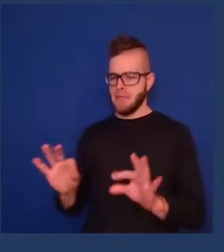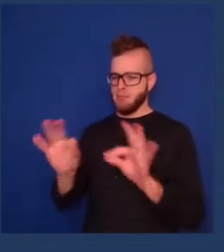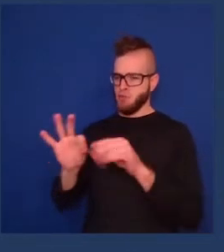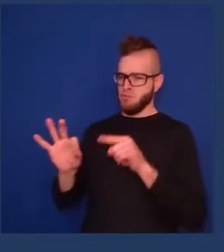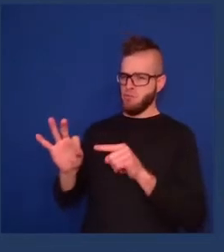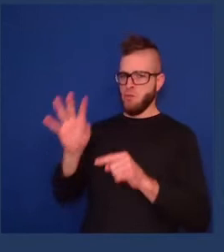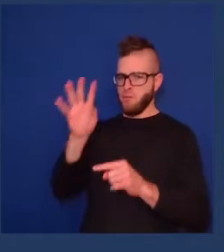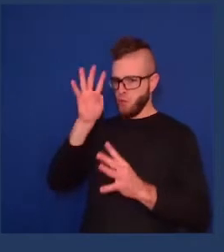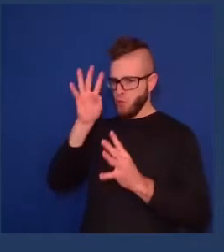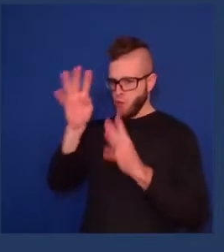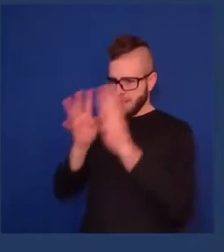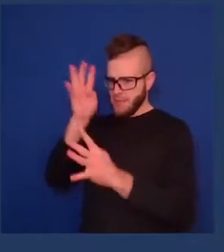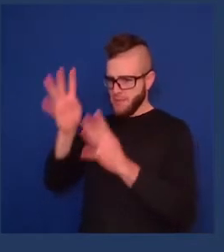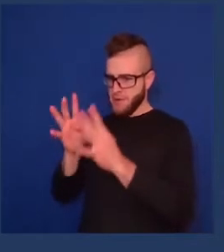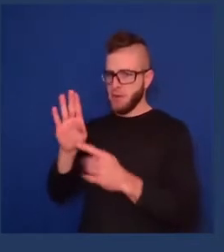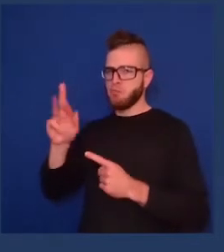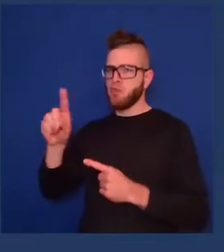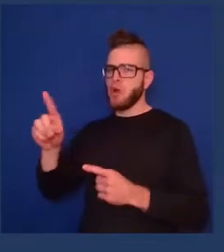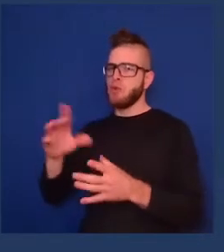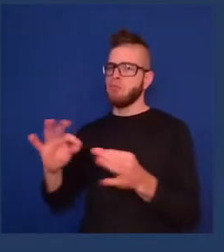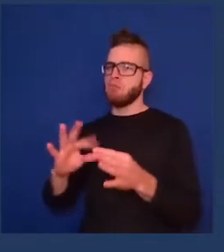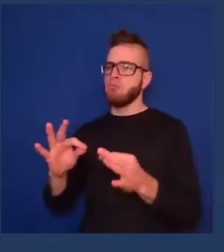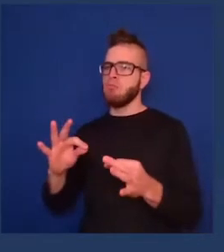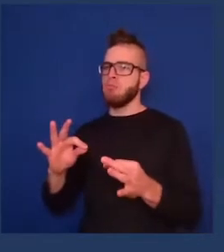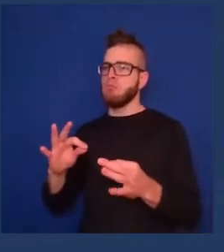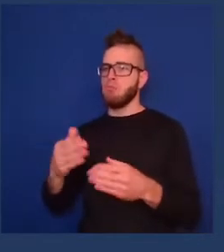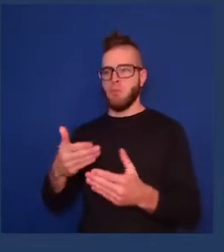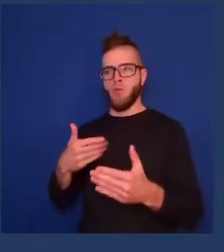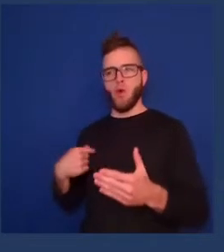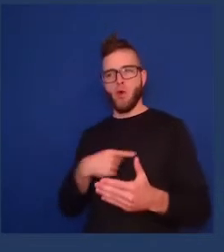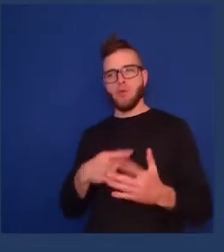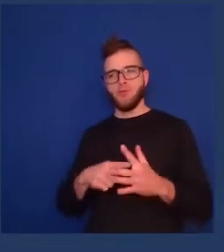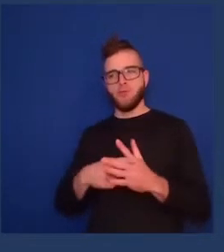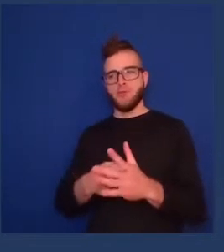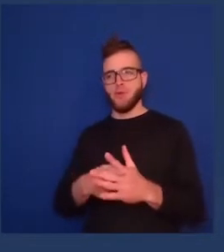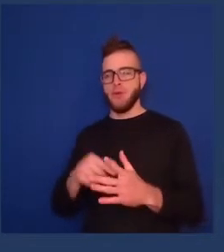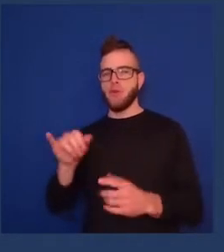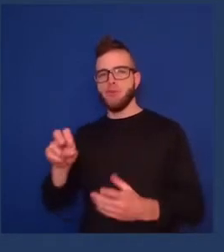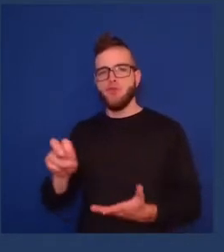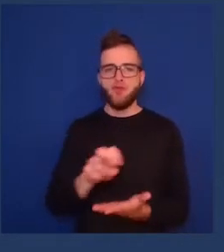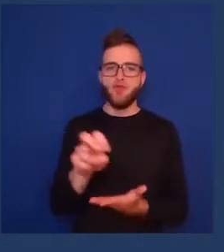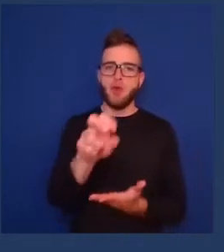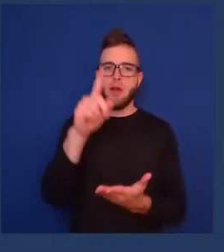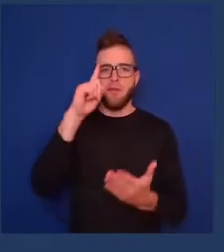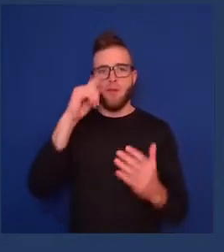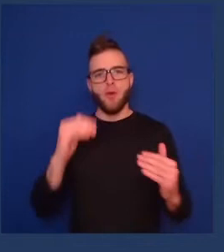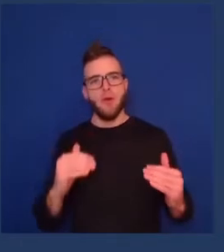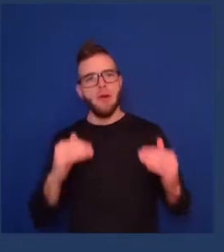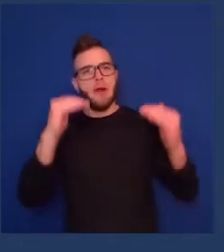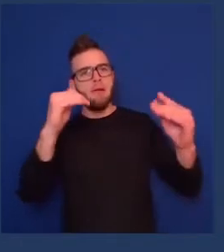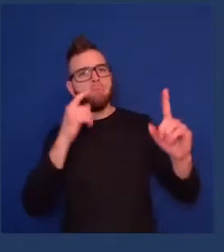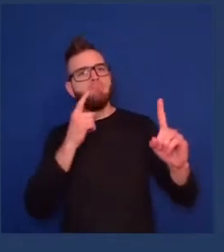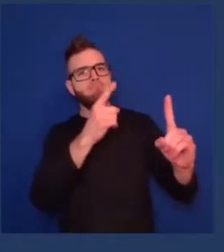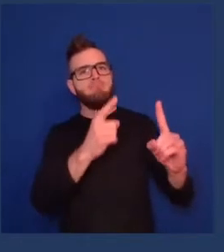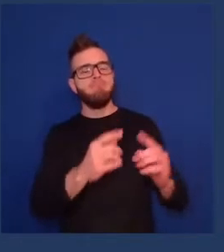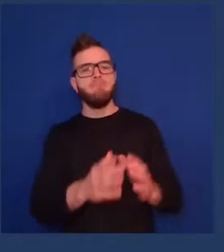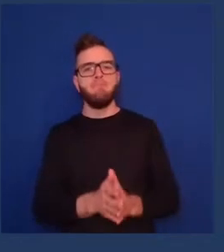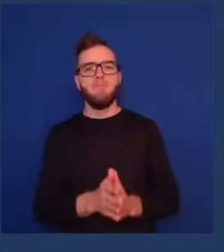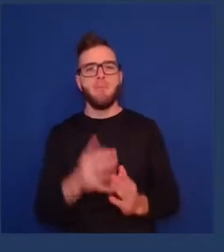for creativity. Brad, you were saying before we started, the journey to higher ambition. I think